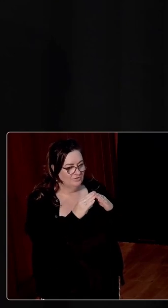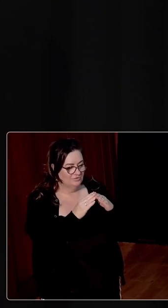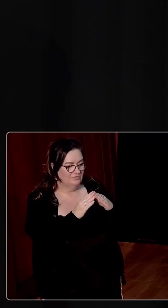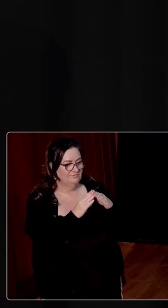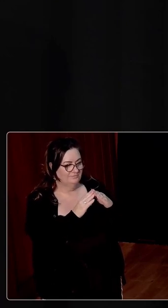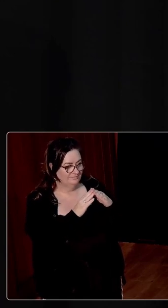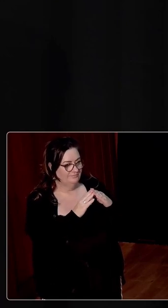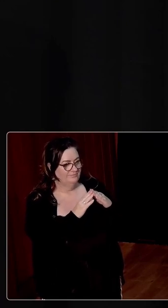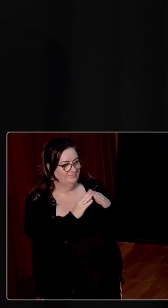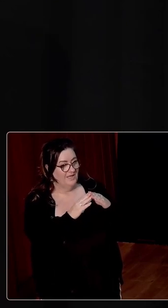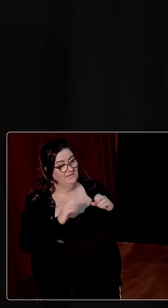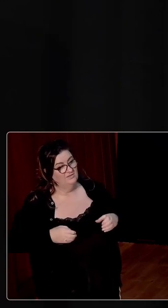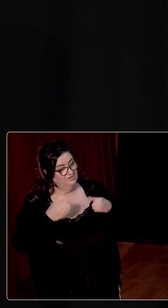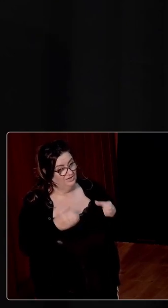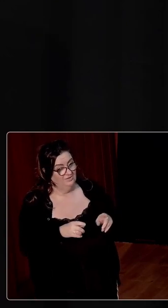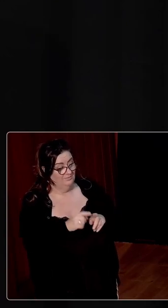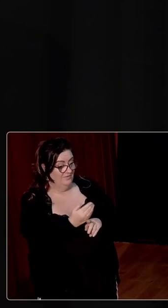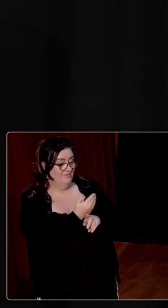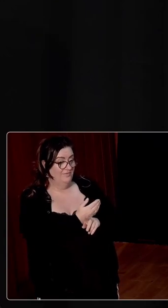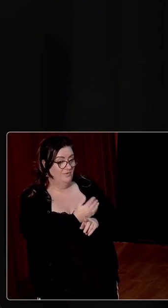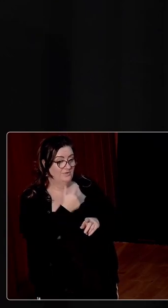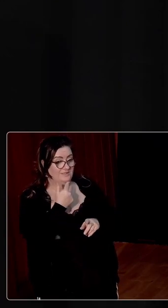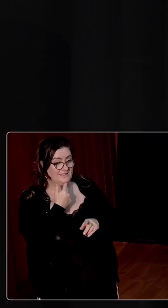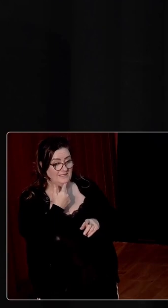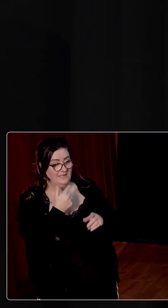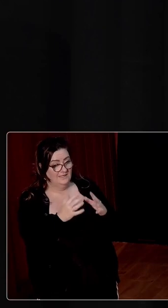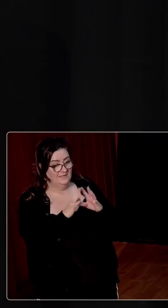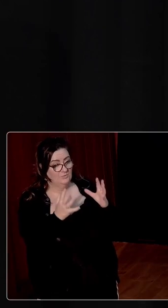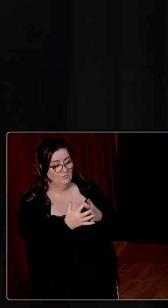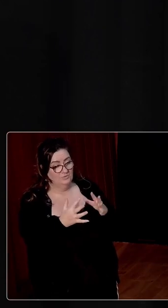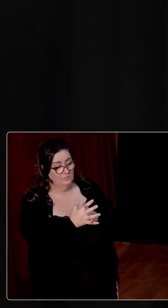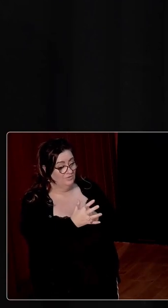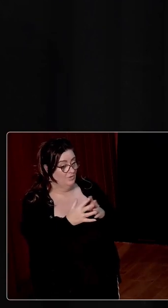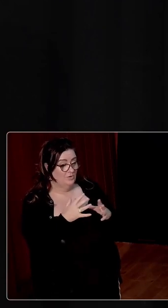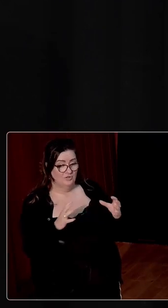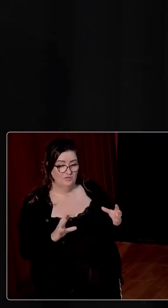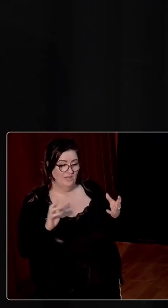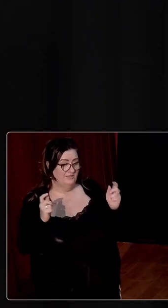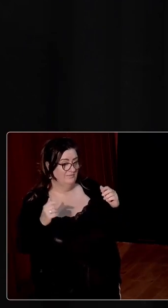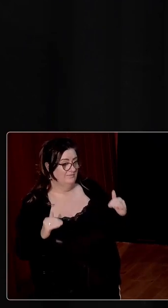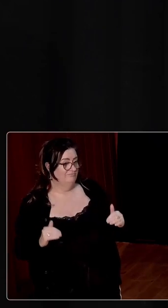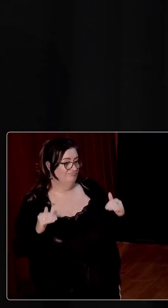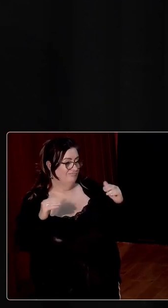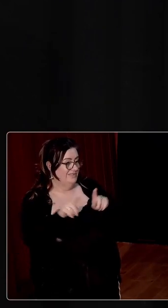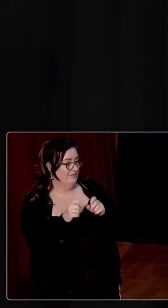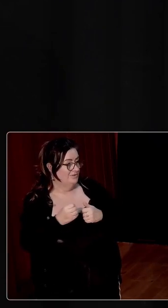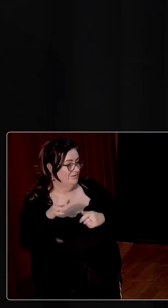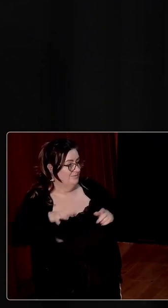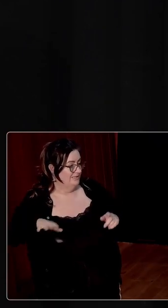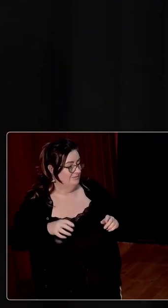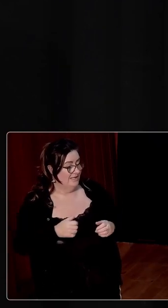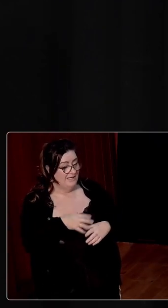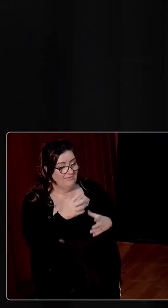charities before the Second World War. So we're just conforming on what's going on everywhere else. And of course, all of those